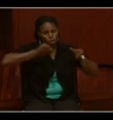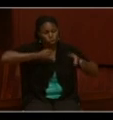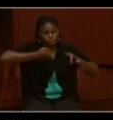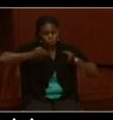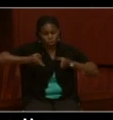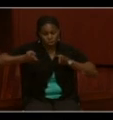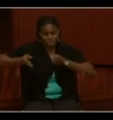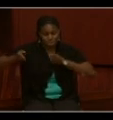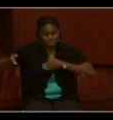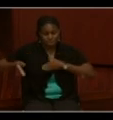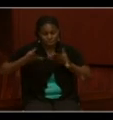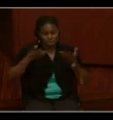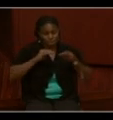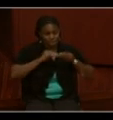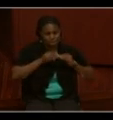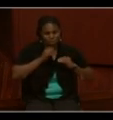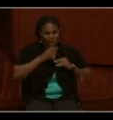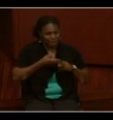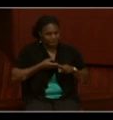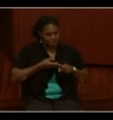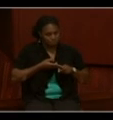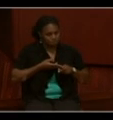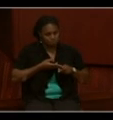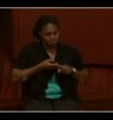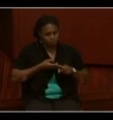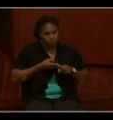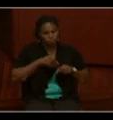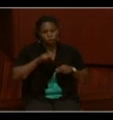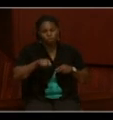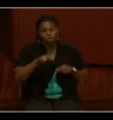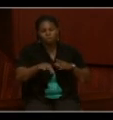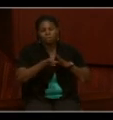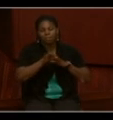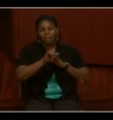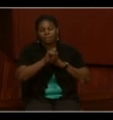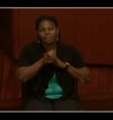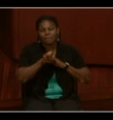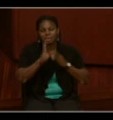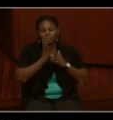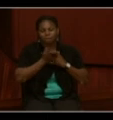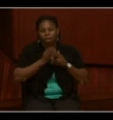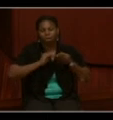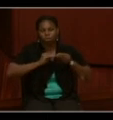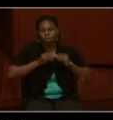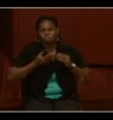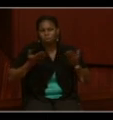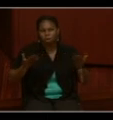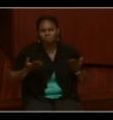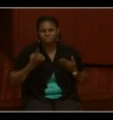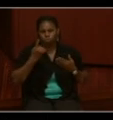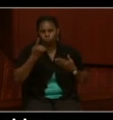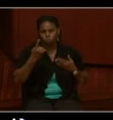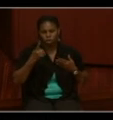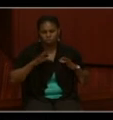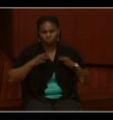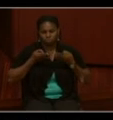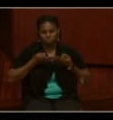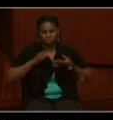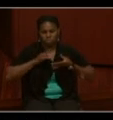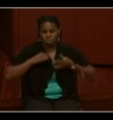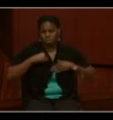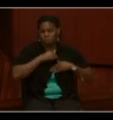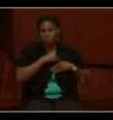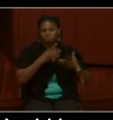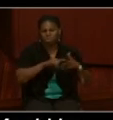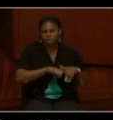file number and not by name, you'll need to find the case file number of at least one relative of that family to get